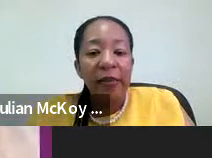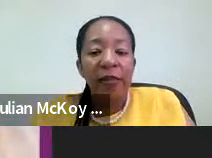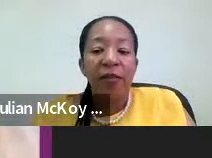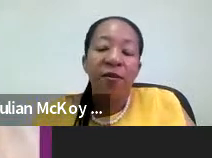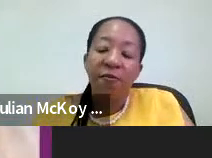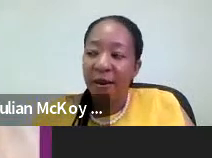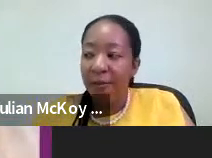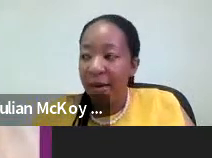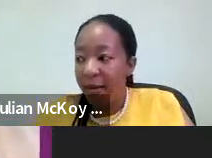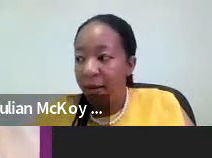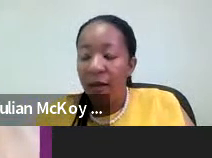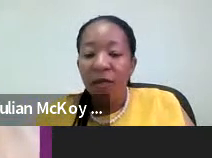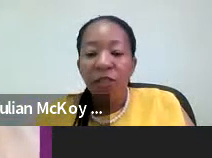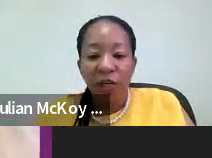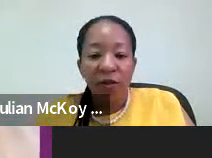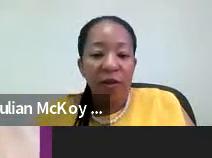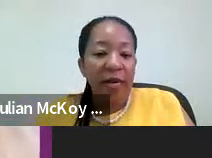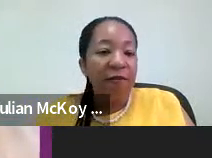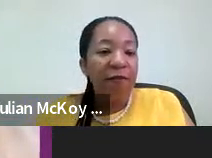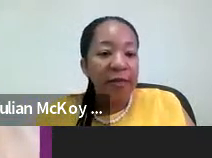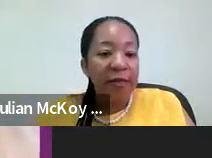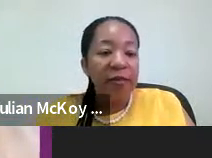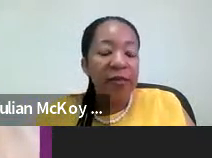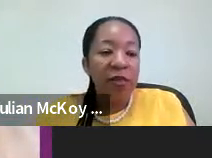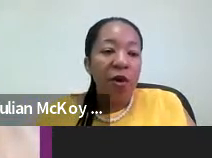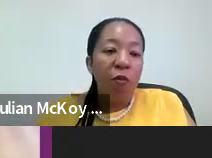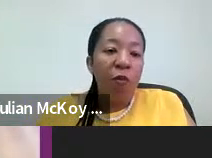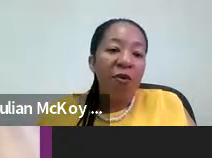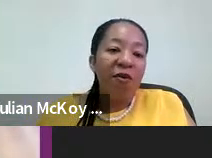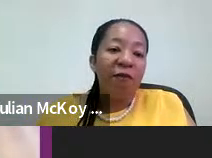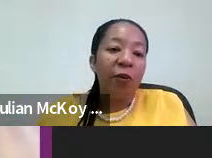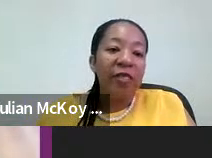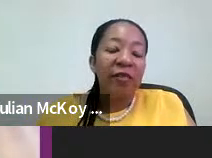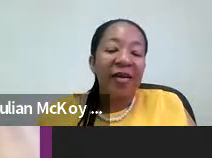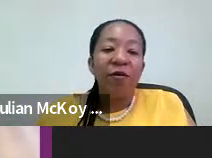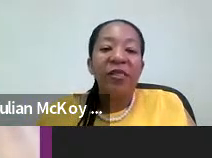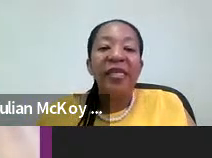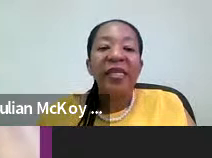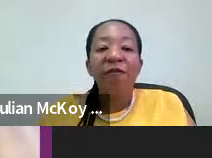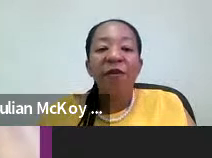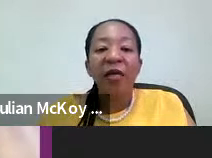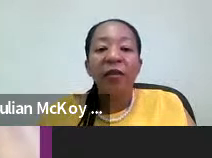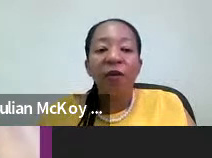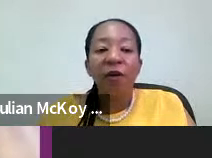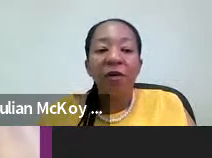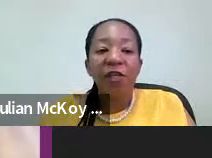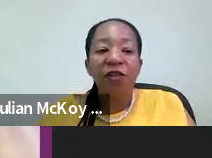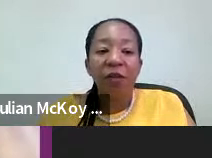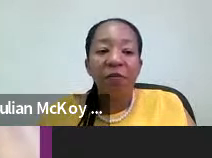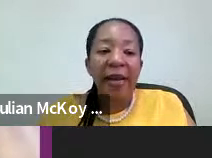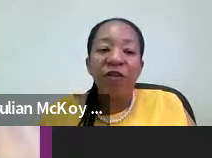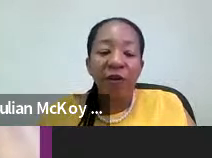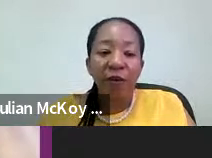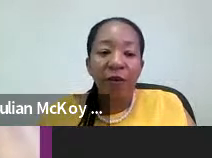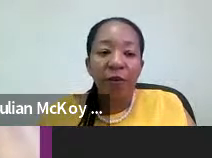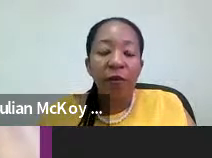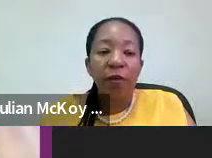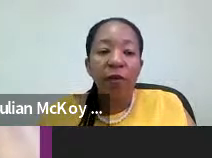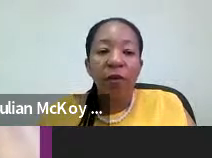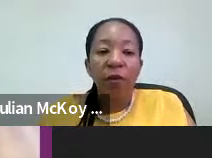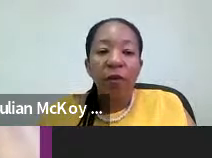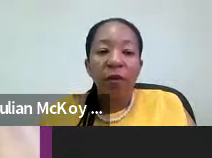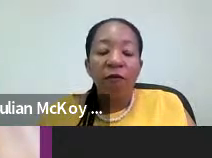Looking at BMI, gender, and fitness, what we found is that there was significant variation by